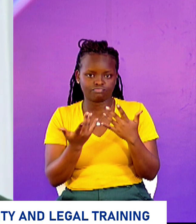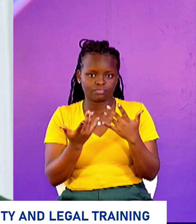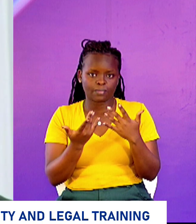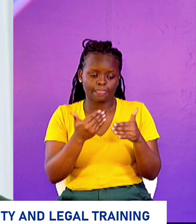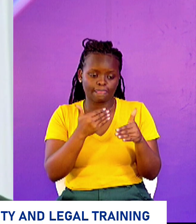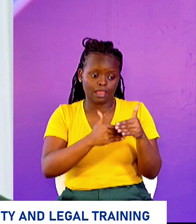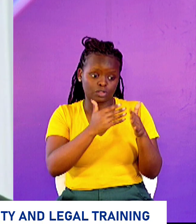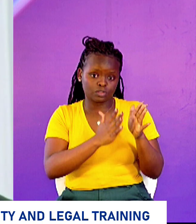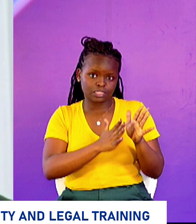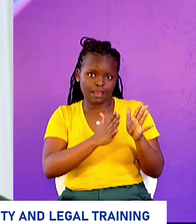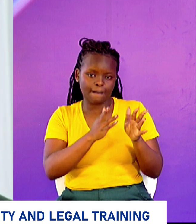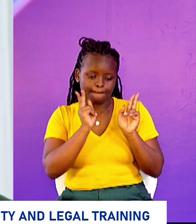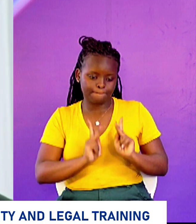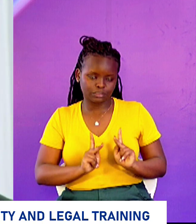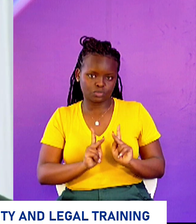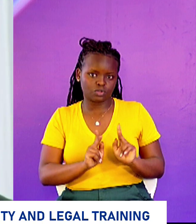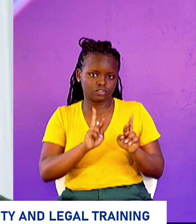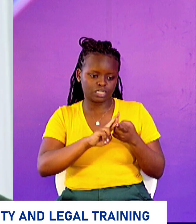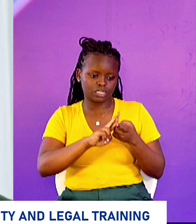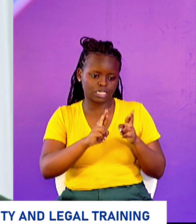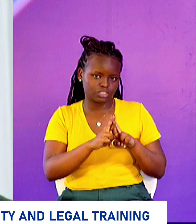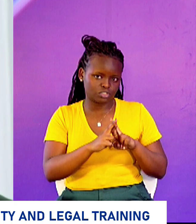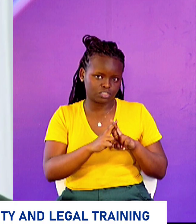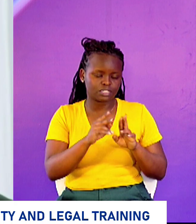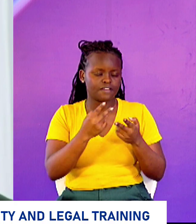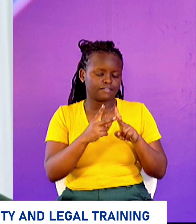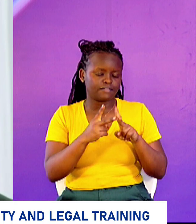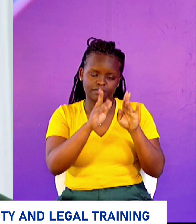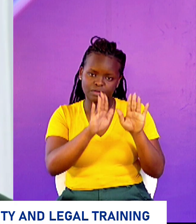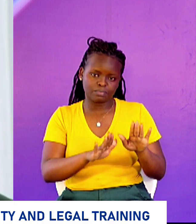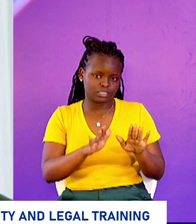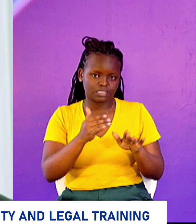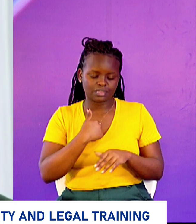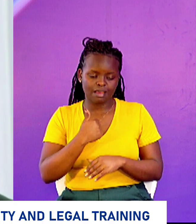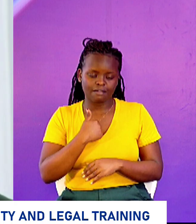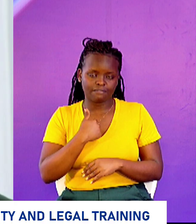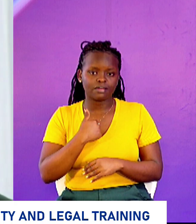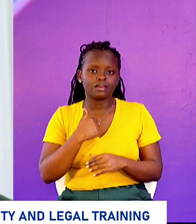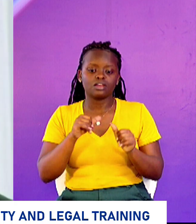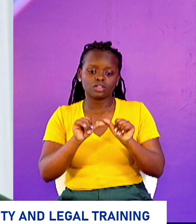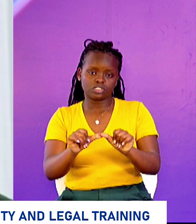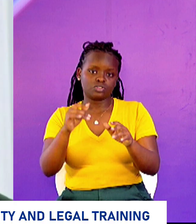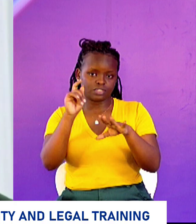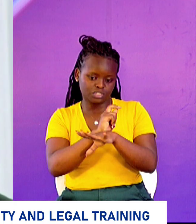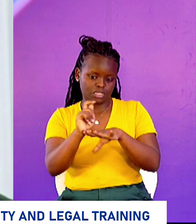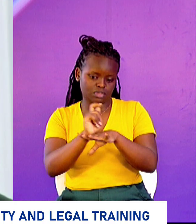personal relations makes it important for us to have continuous training.